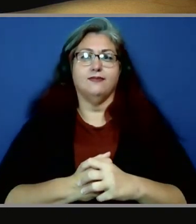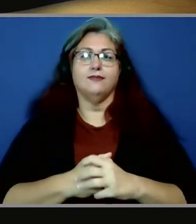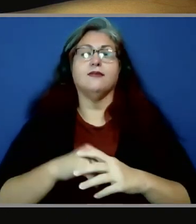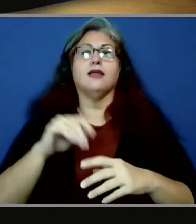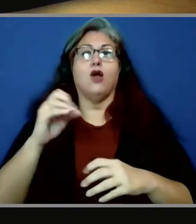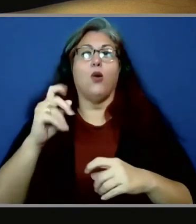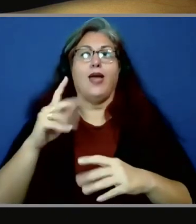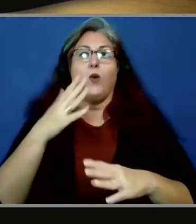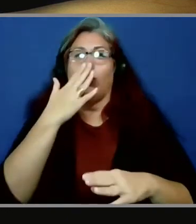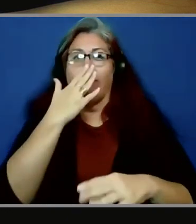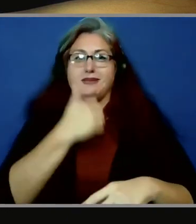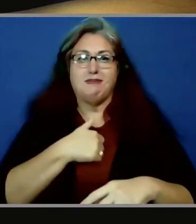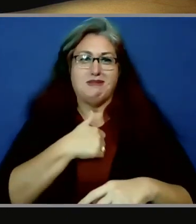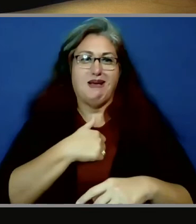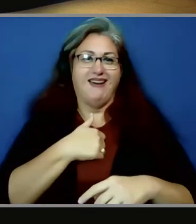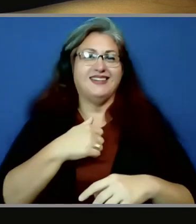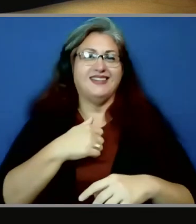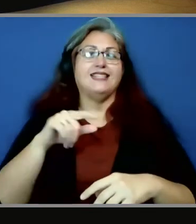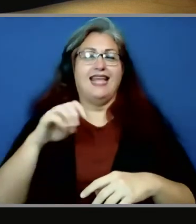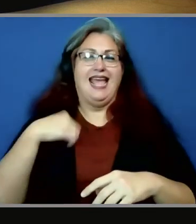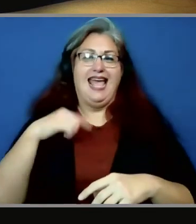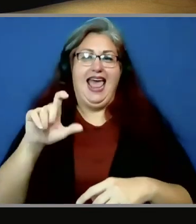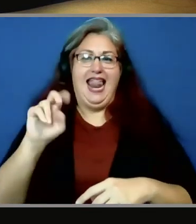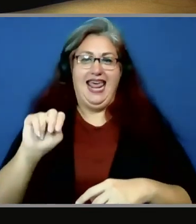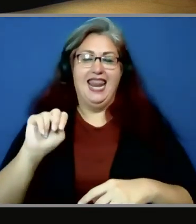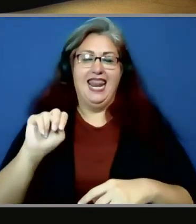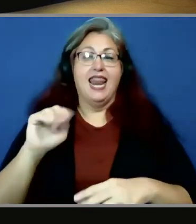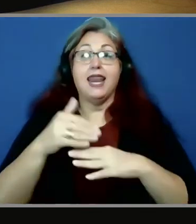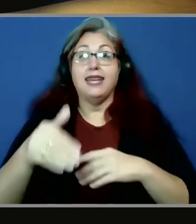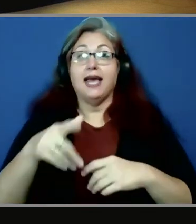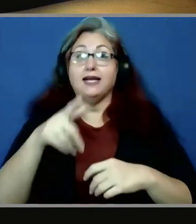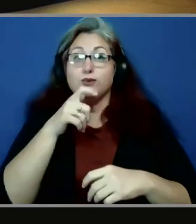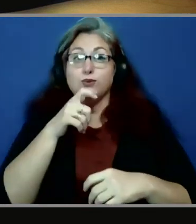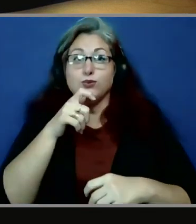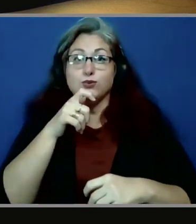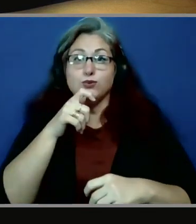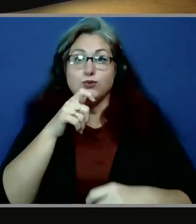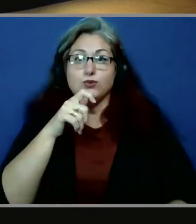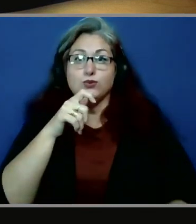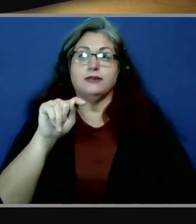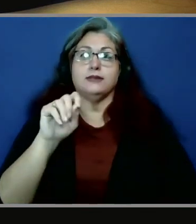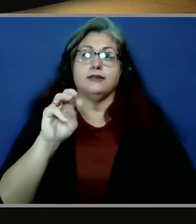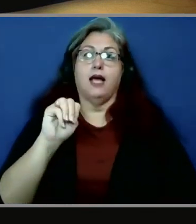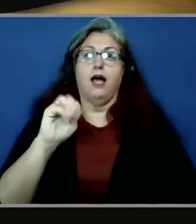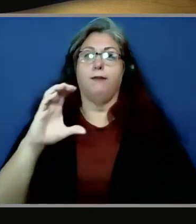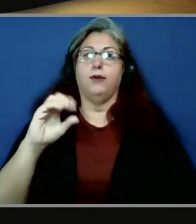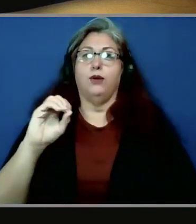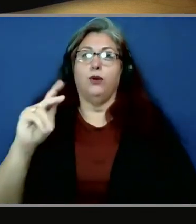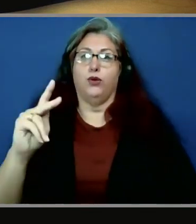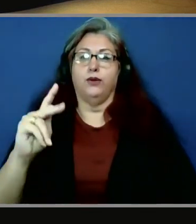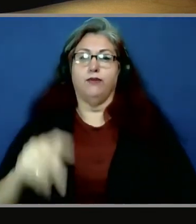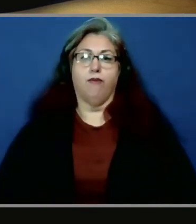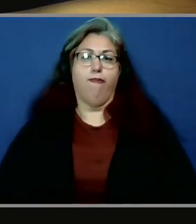Whoops, sorry. This is Ellen. Let's go now to Tom Cook.